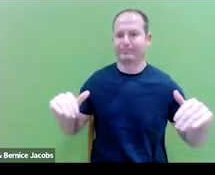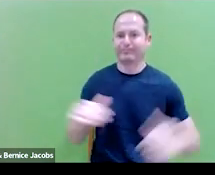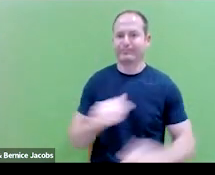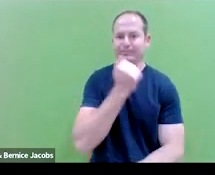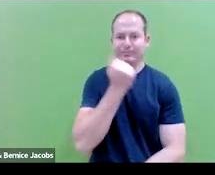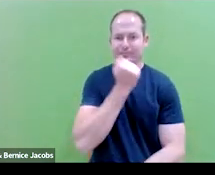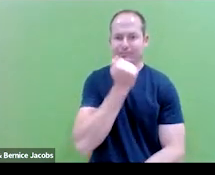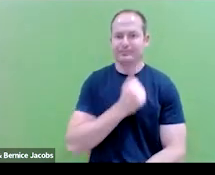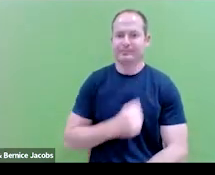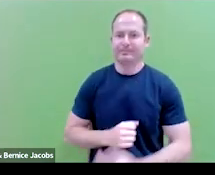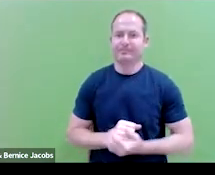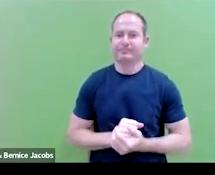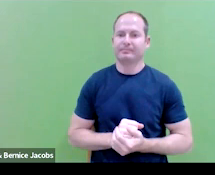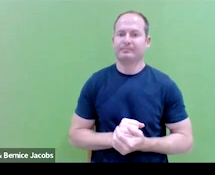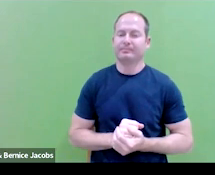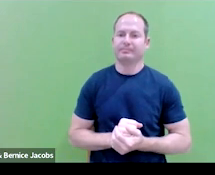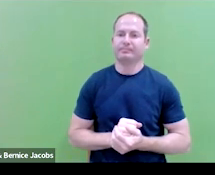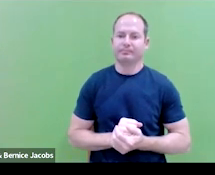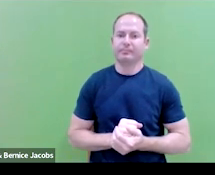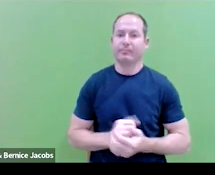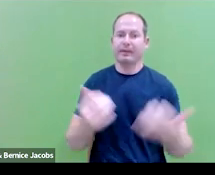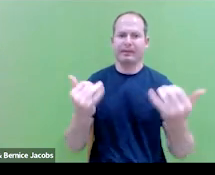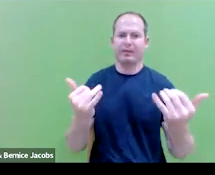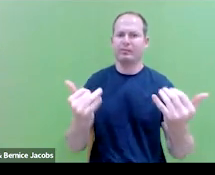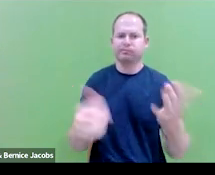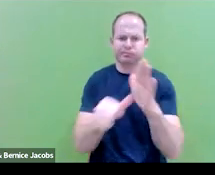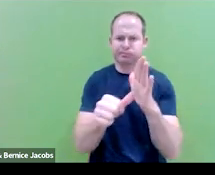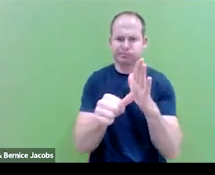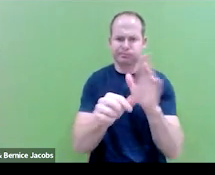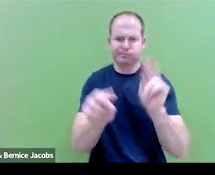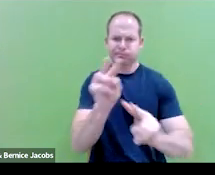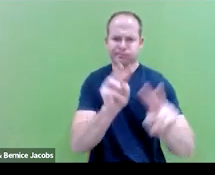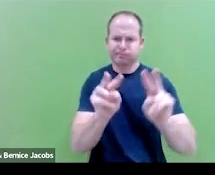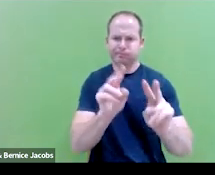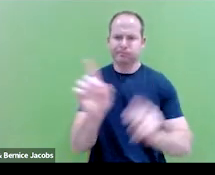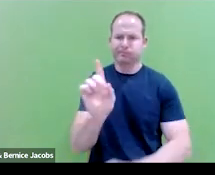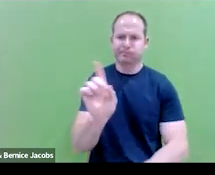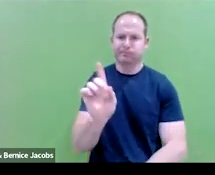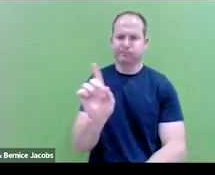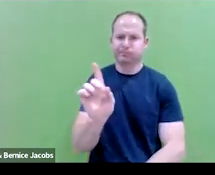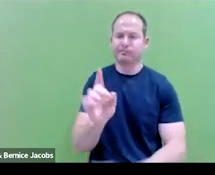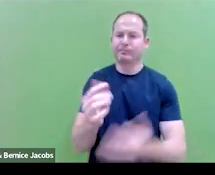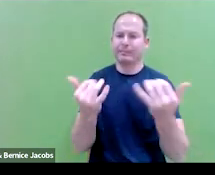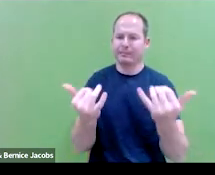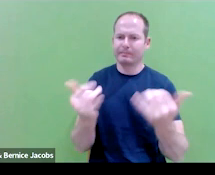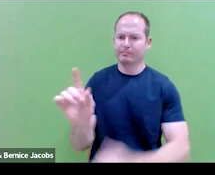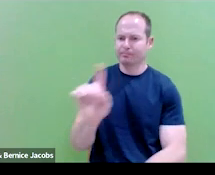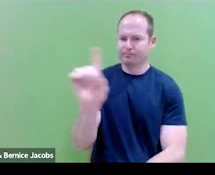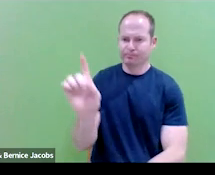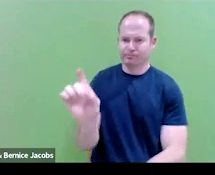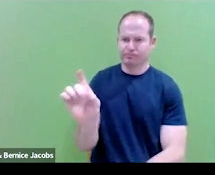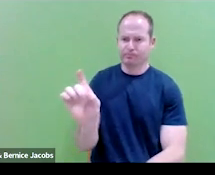Perfect. So another attention to detail is really around aesthetics. So one of the questions or one of